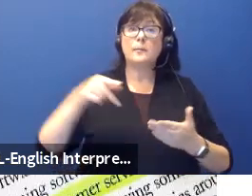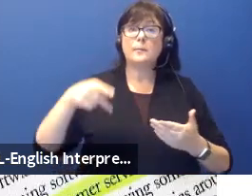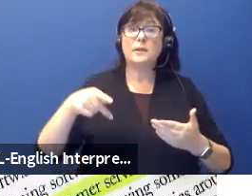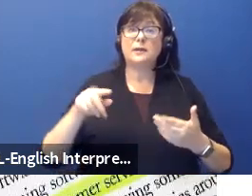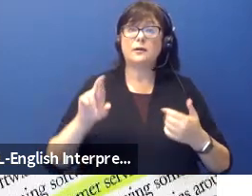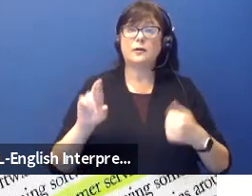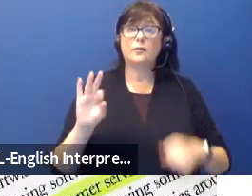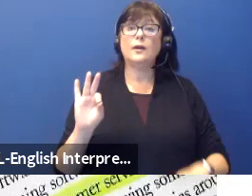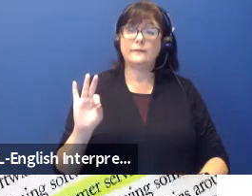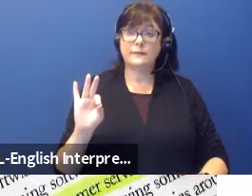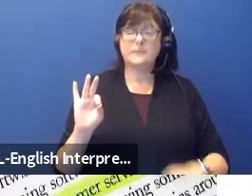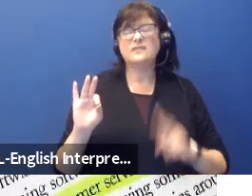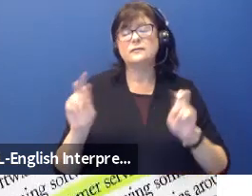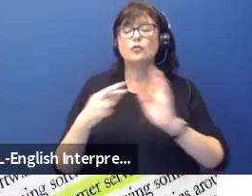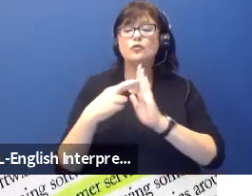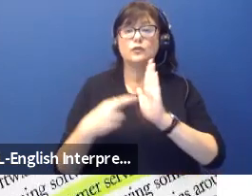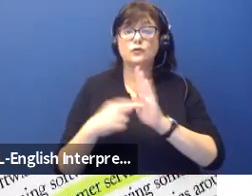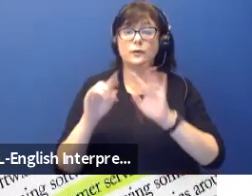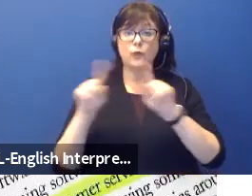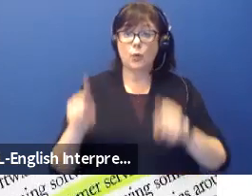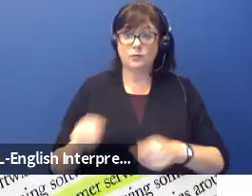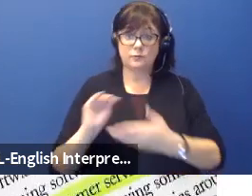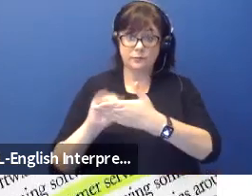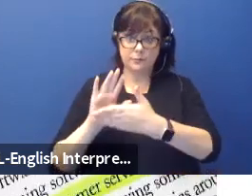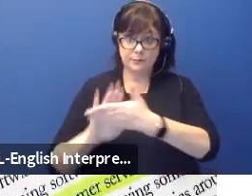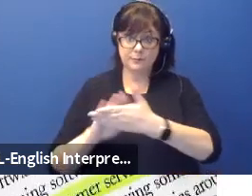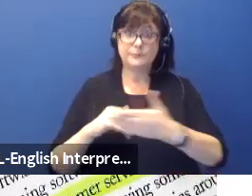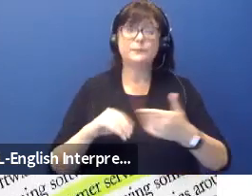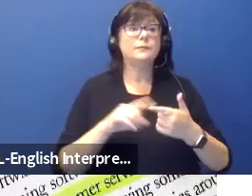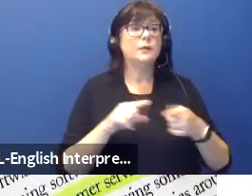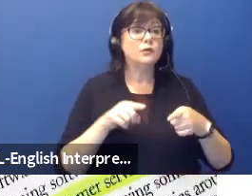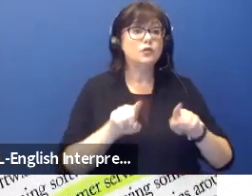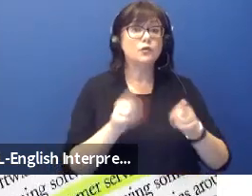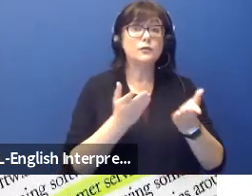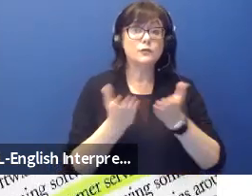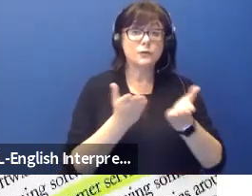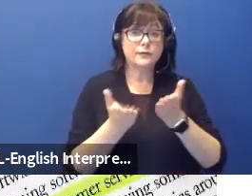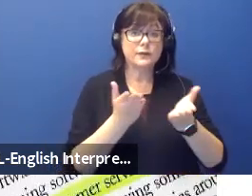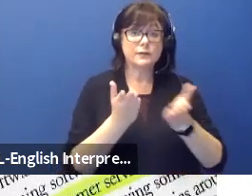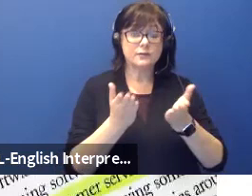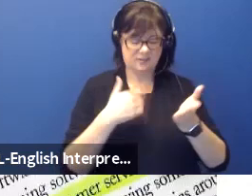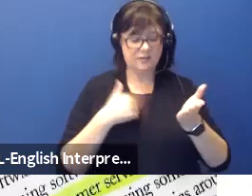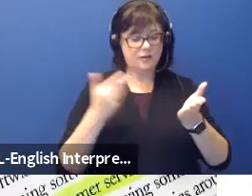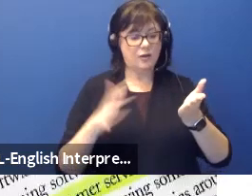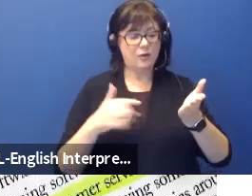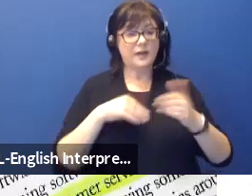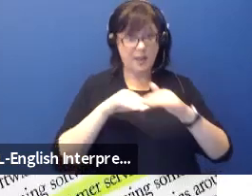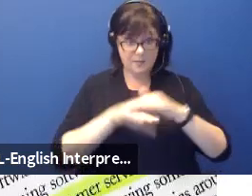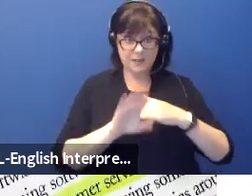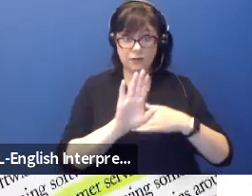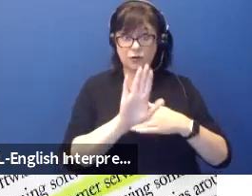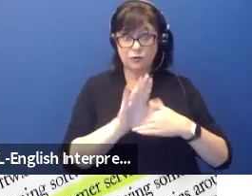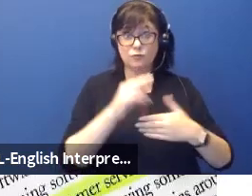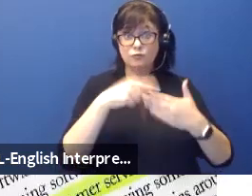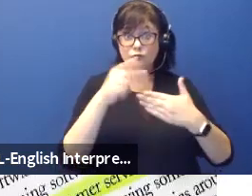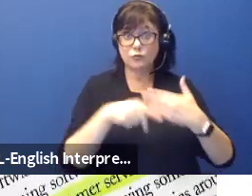the participant registration form to note that. You can have a referral during service. So let's say I'm in your LBS program and I need a referral